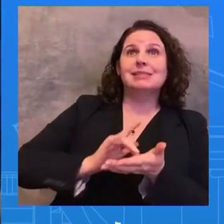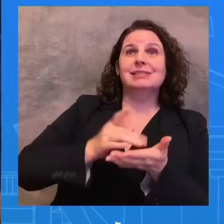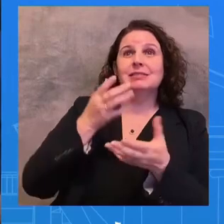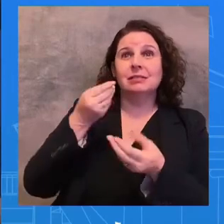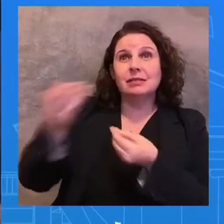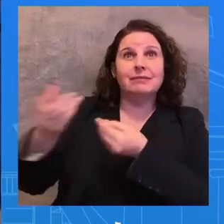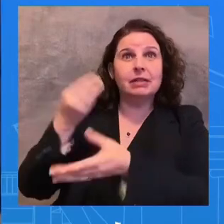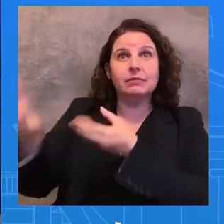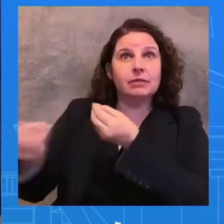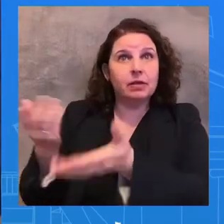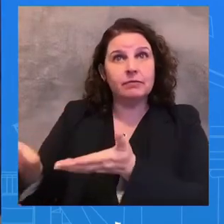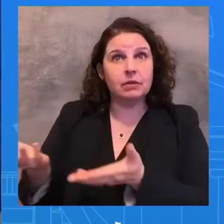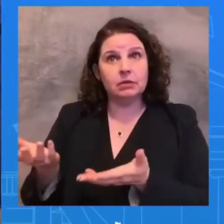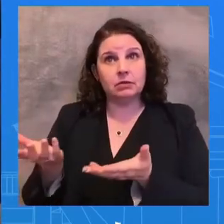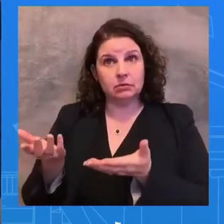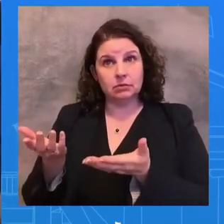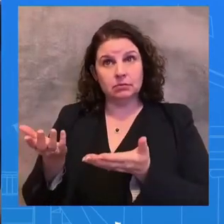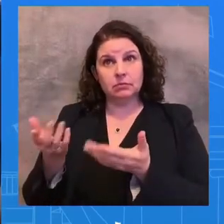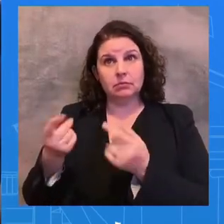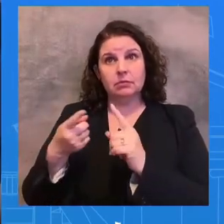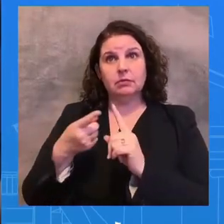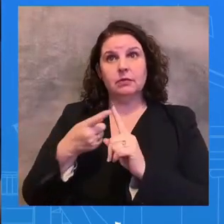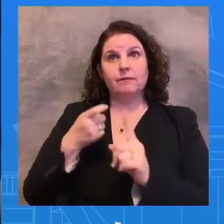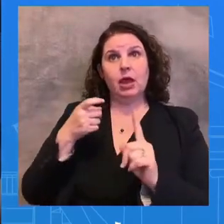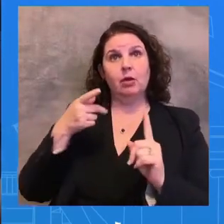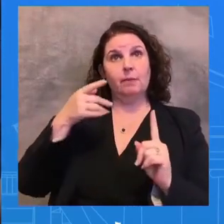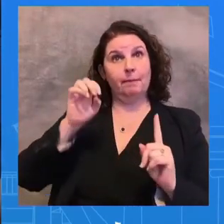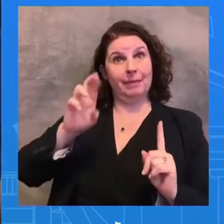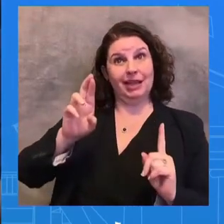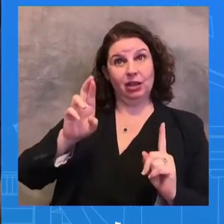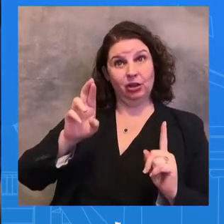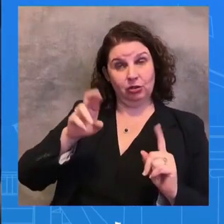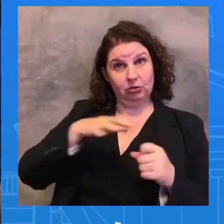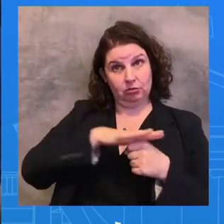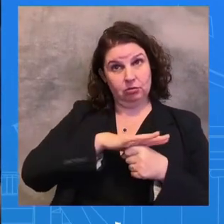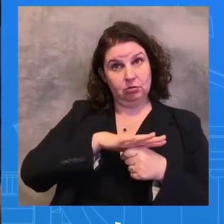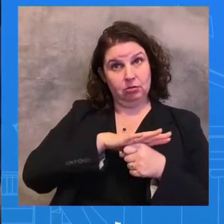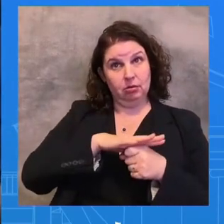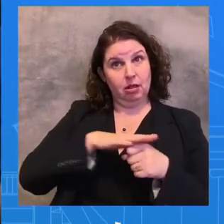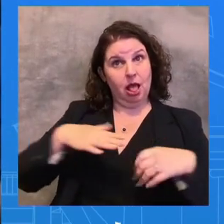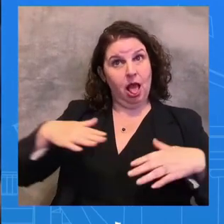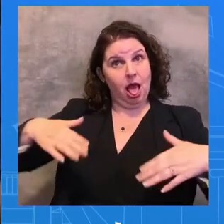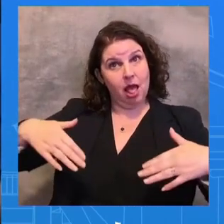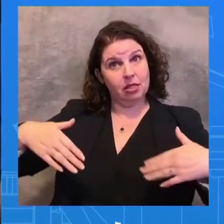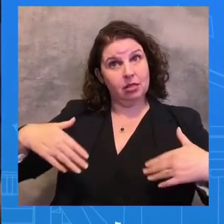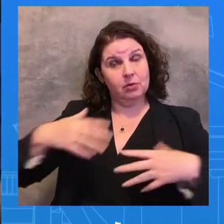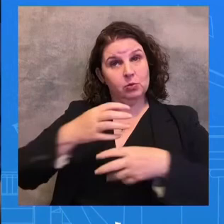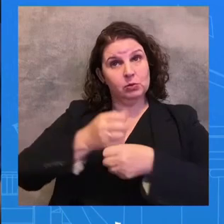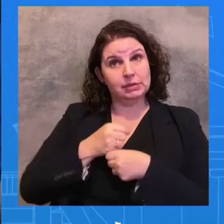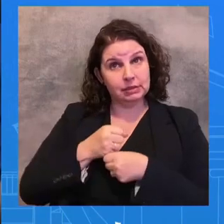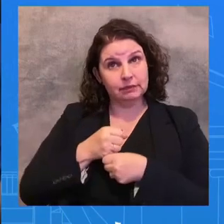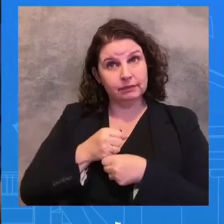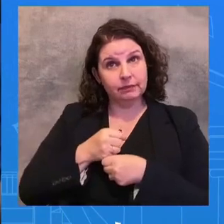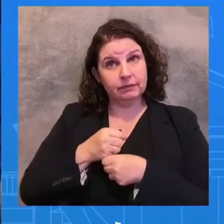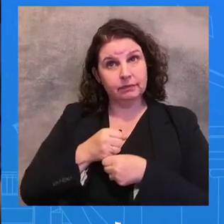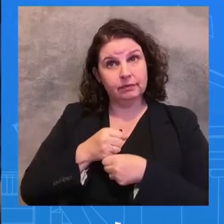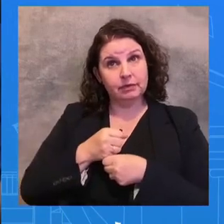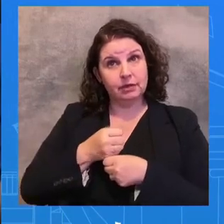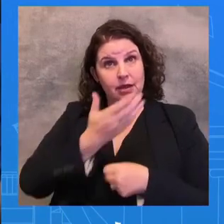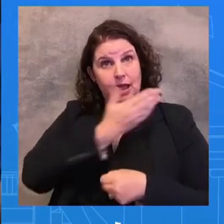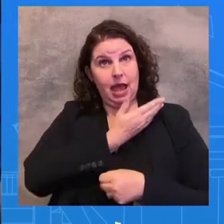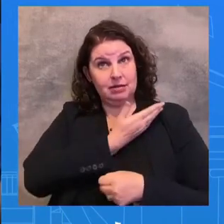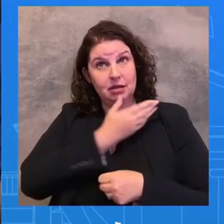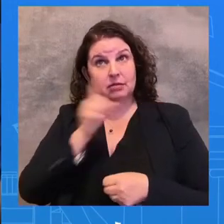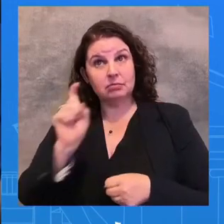construction was led by the United States military has been received by the people of Gaza to this point. Your thoughts on that, given